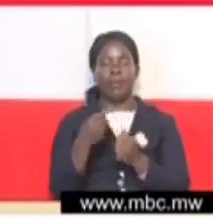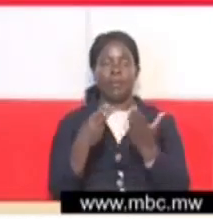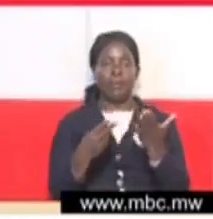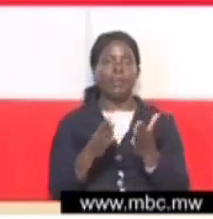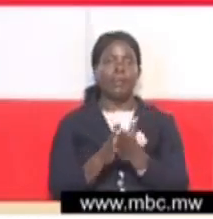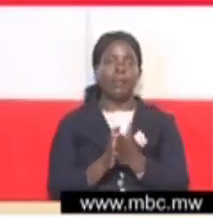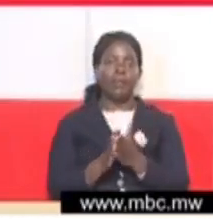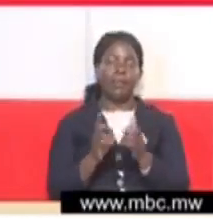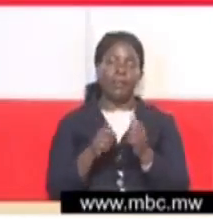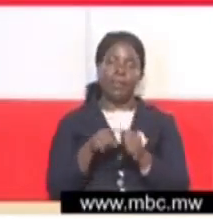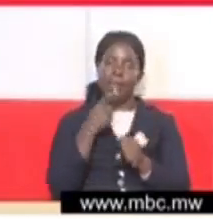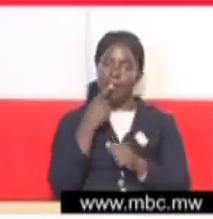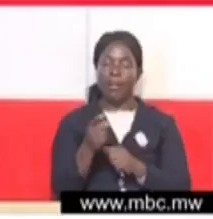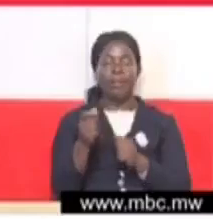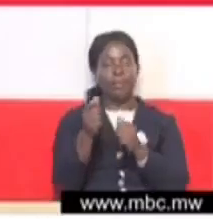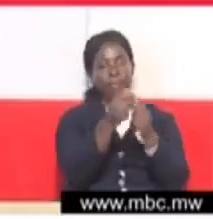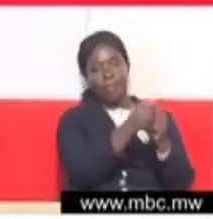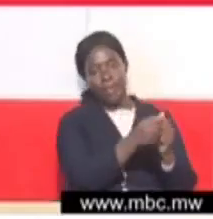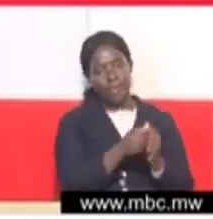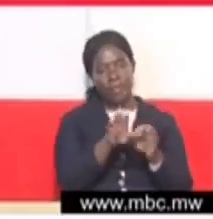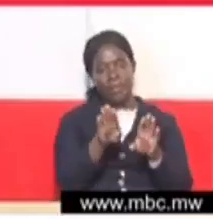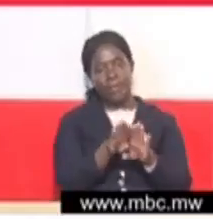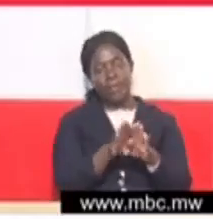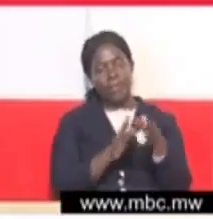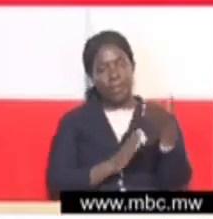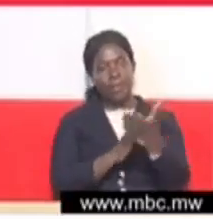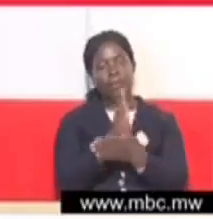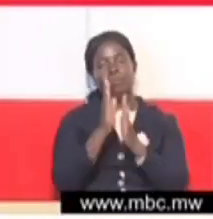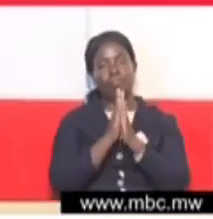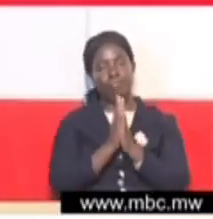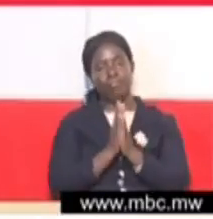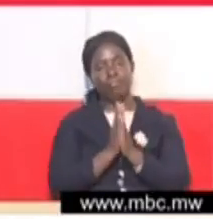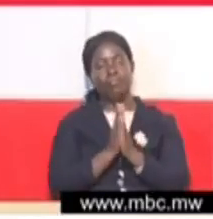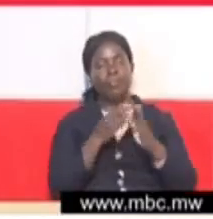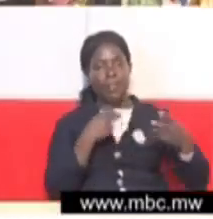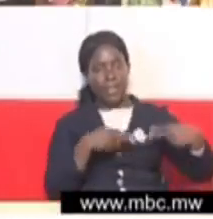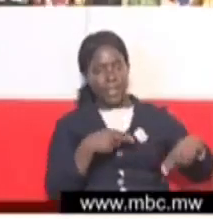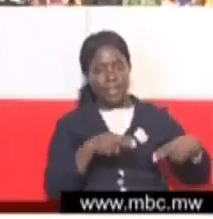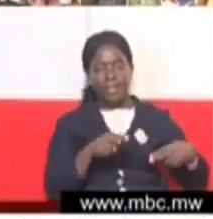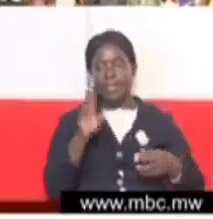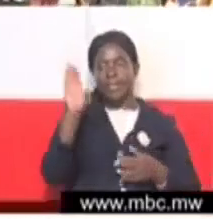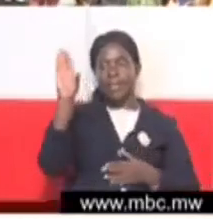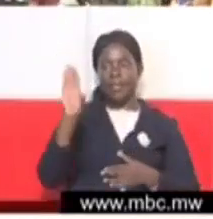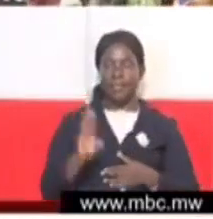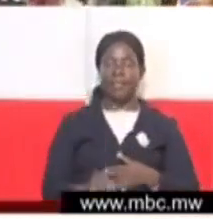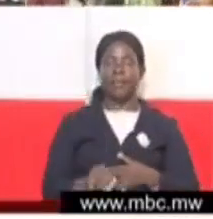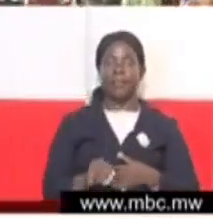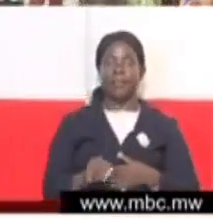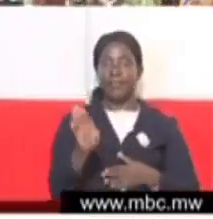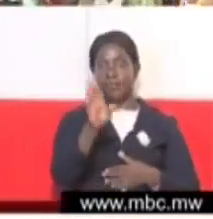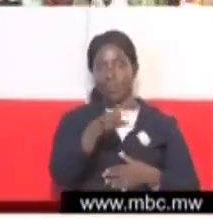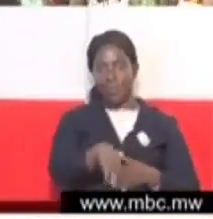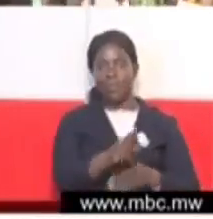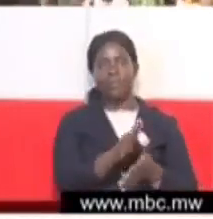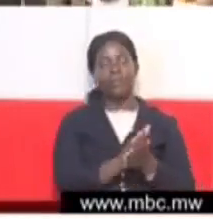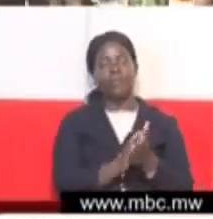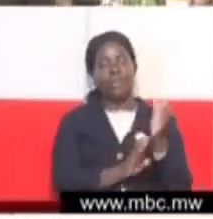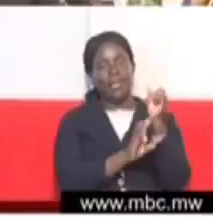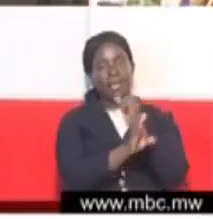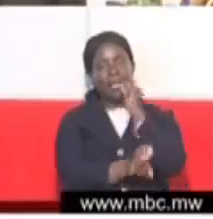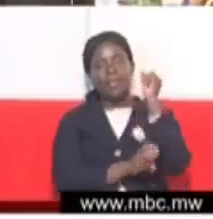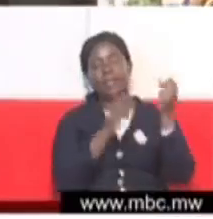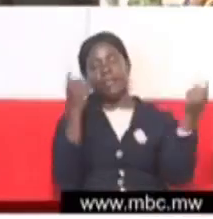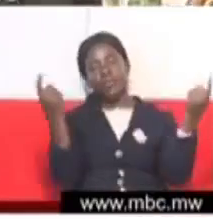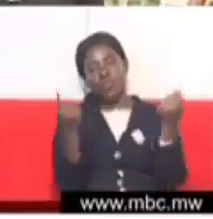Church, said together and in prayer, challenges will be history. All those things which the country is